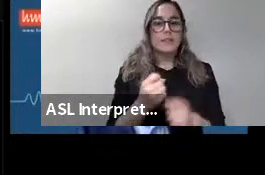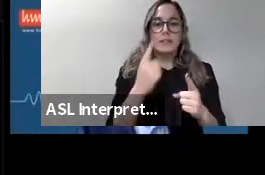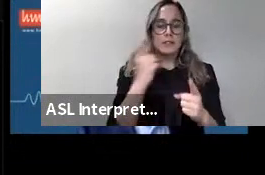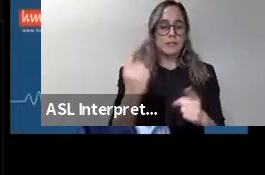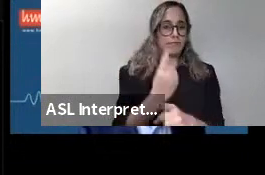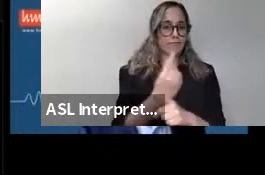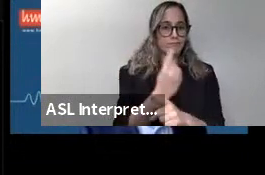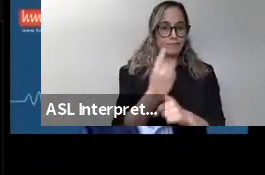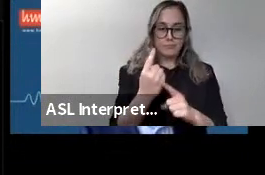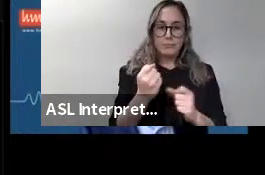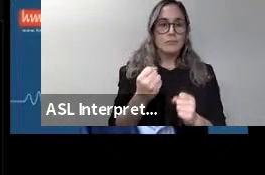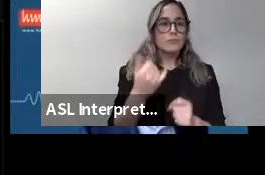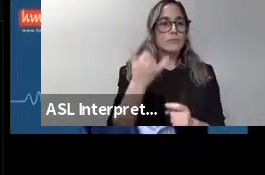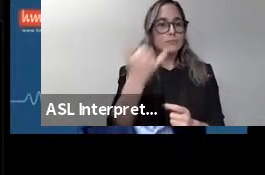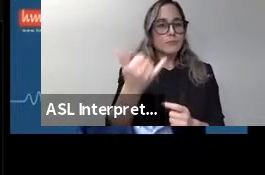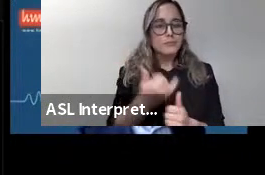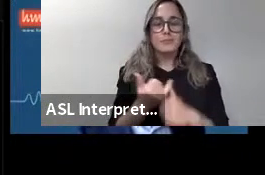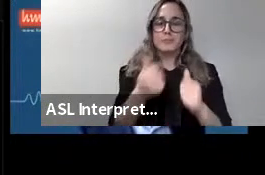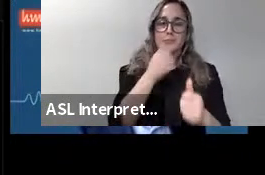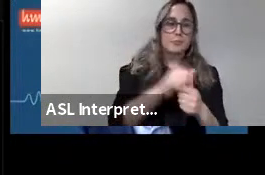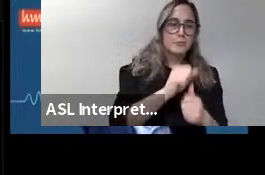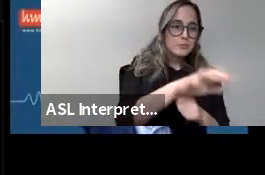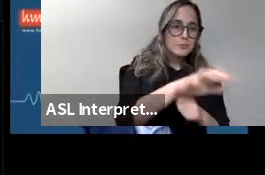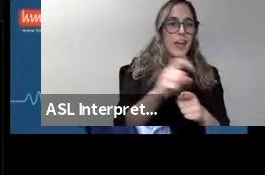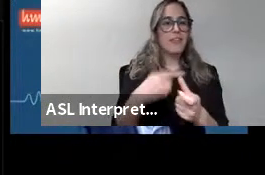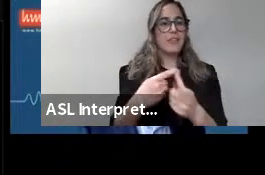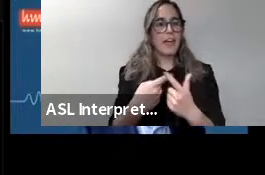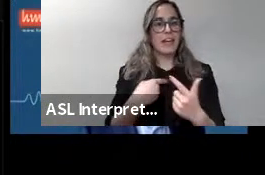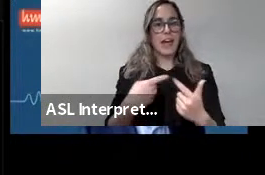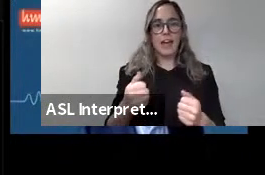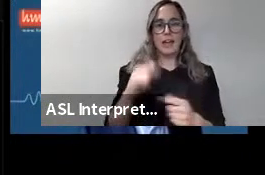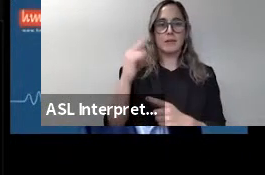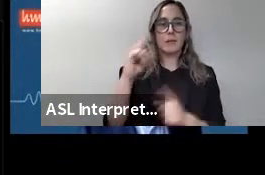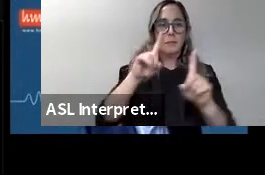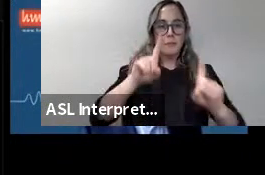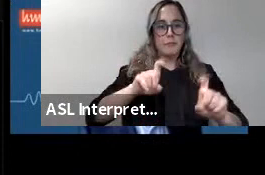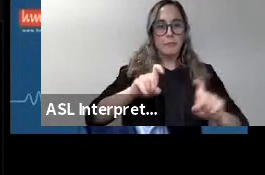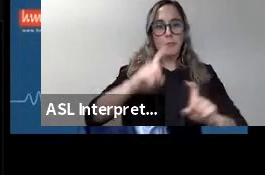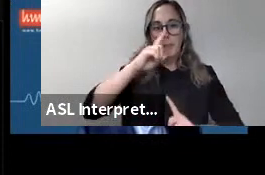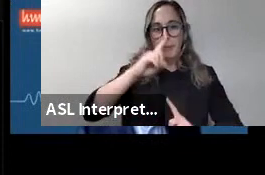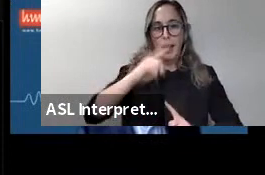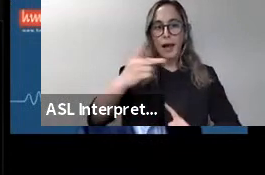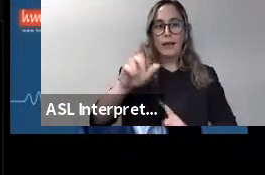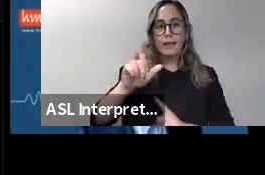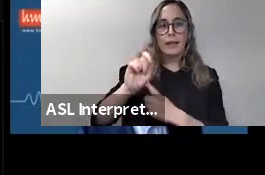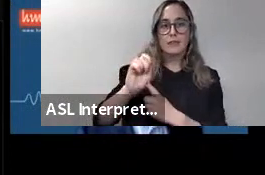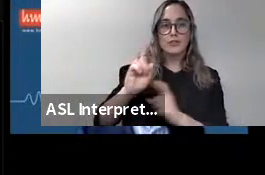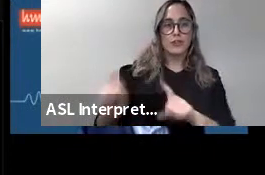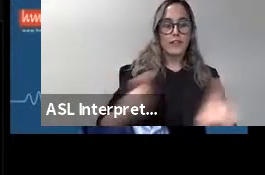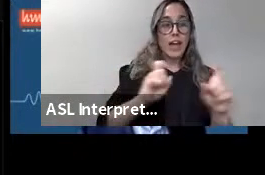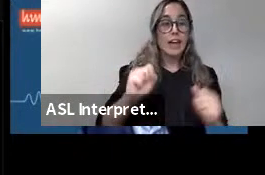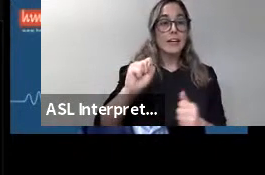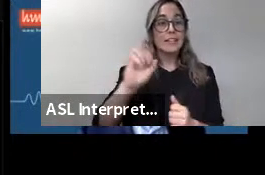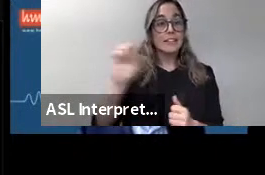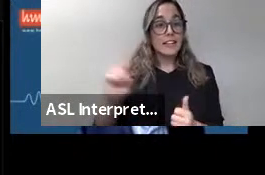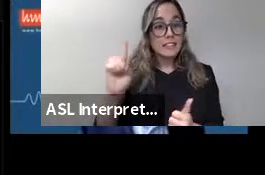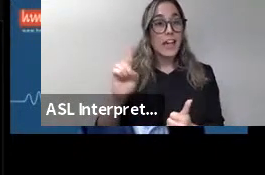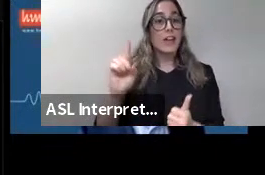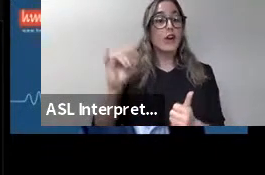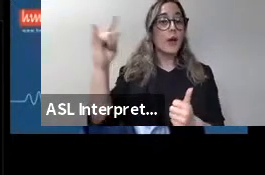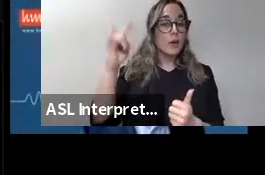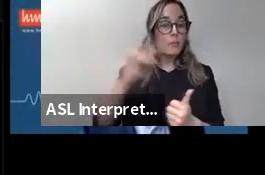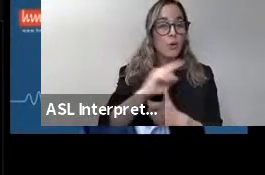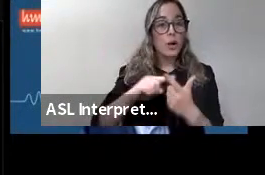telephone questionnaires and fielded a pilot survey in the communities around three airports, San Diego International Airport, Portland International